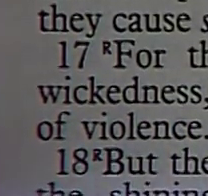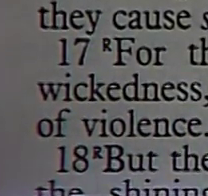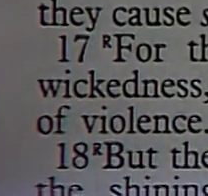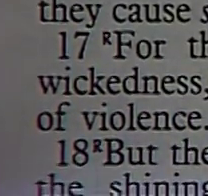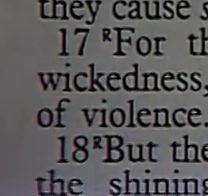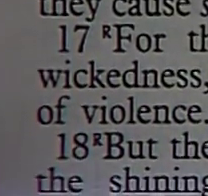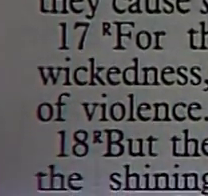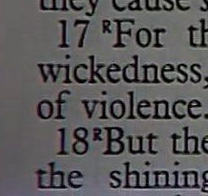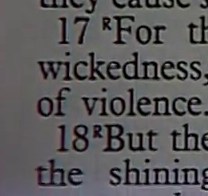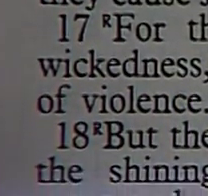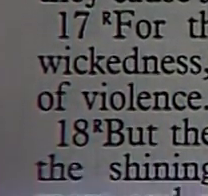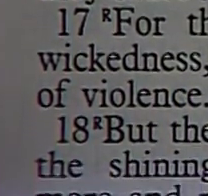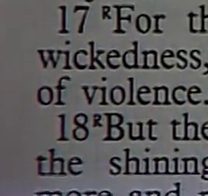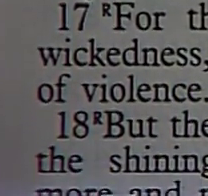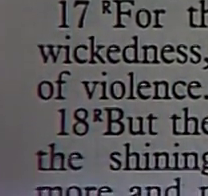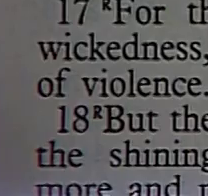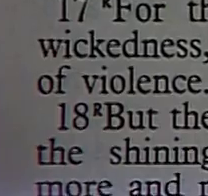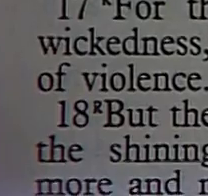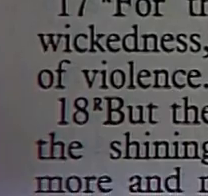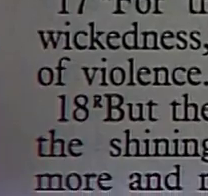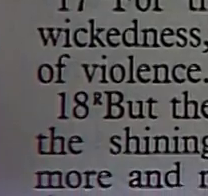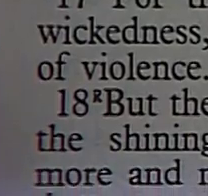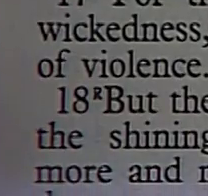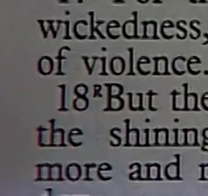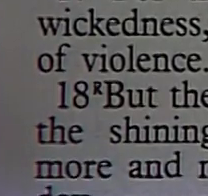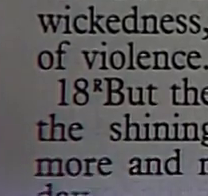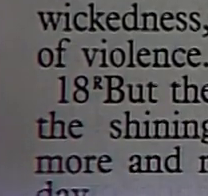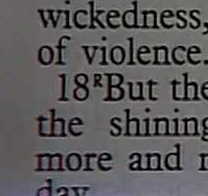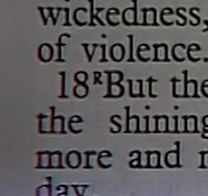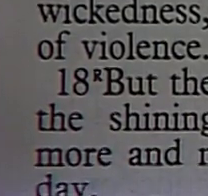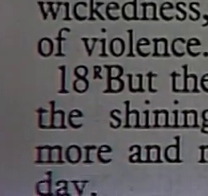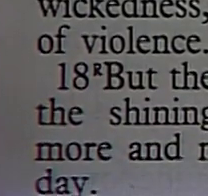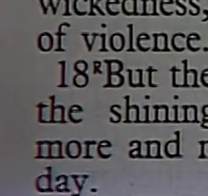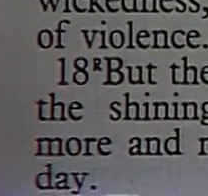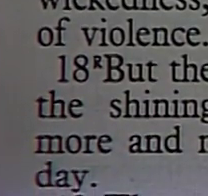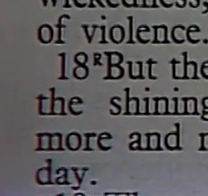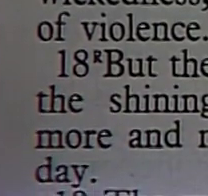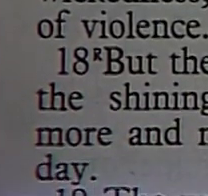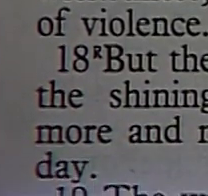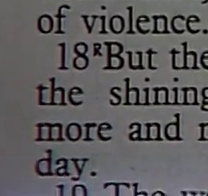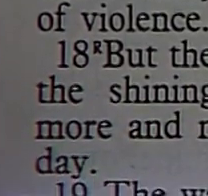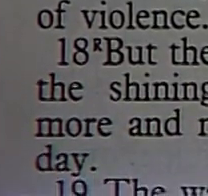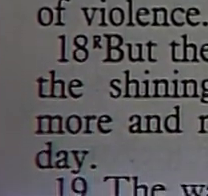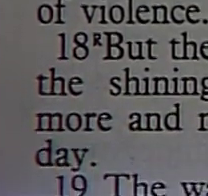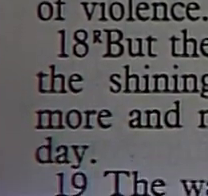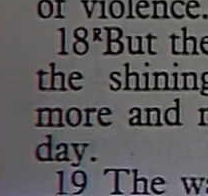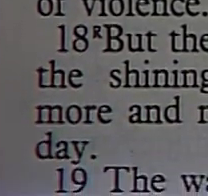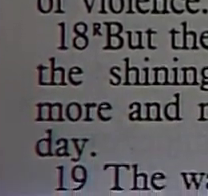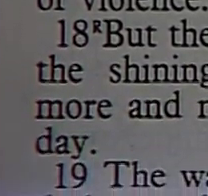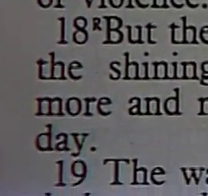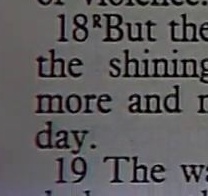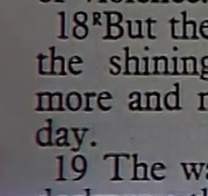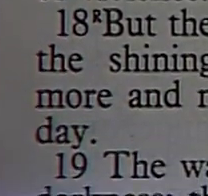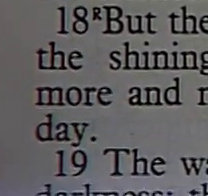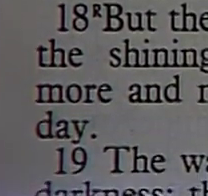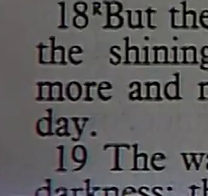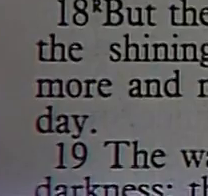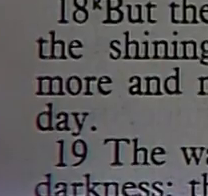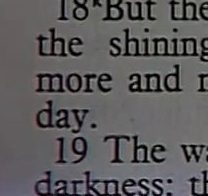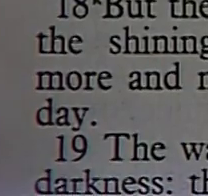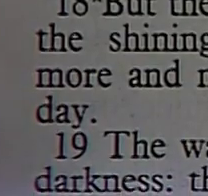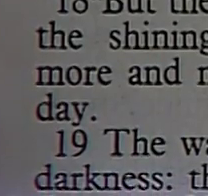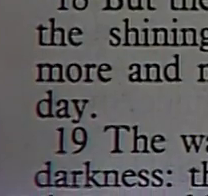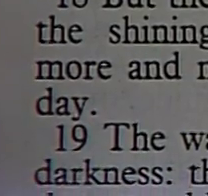from it and pass away. For they sleep not except they have done mischief, and their sleep is taken away, unless they